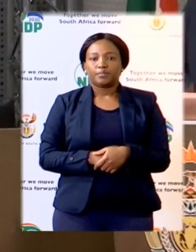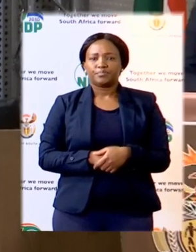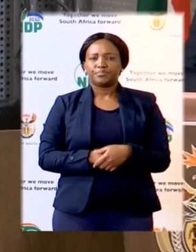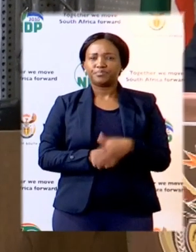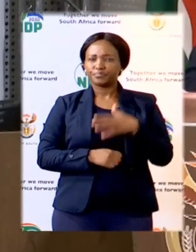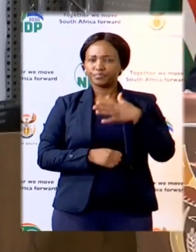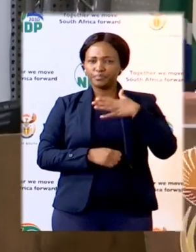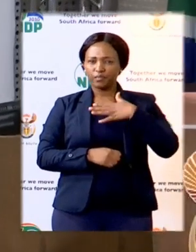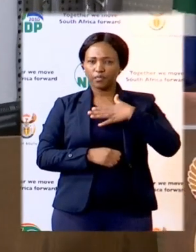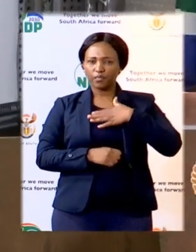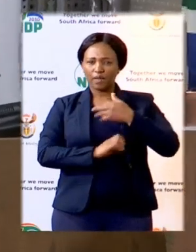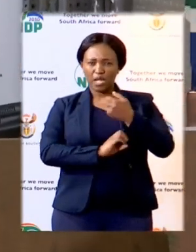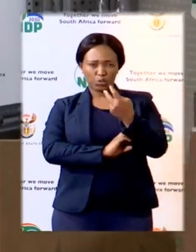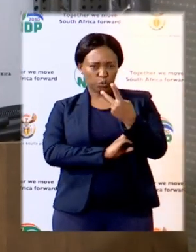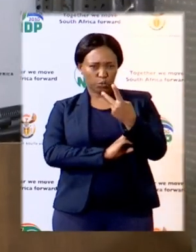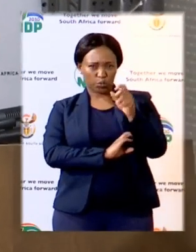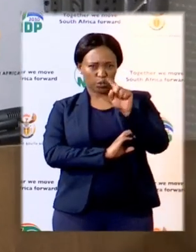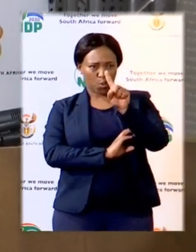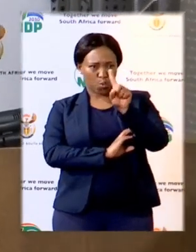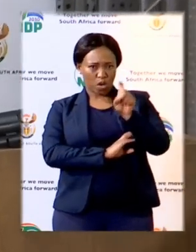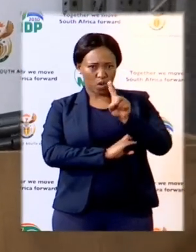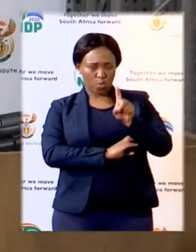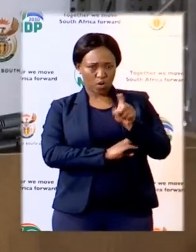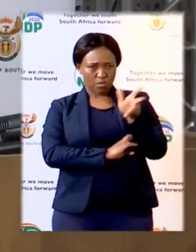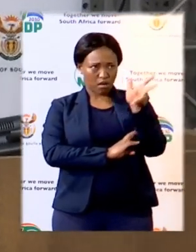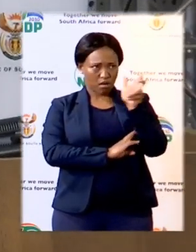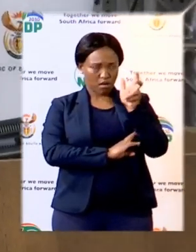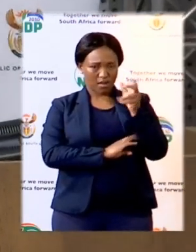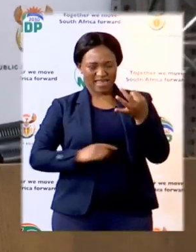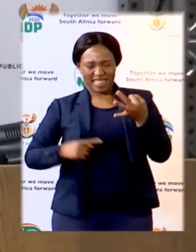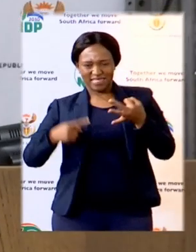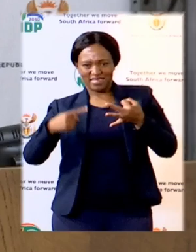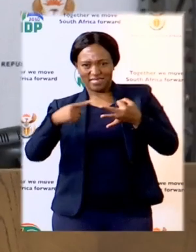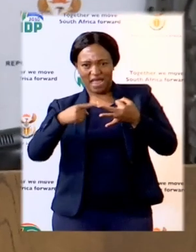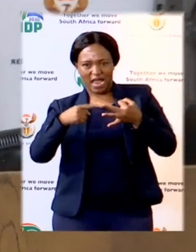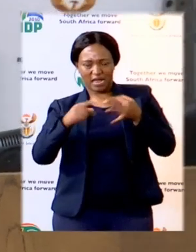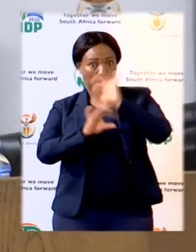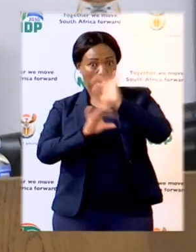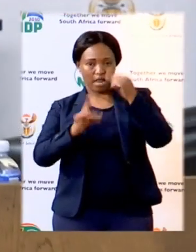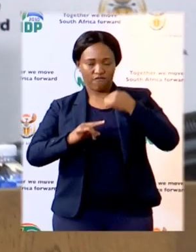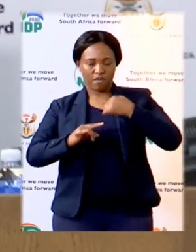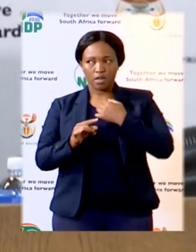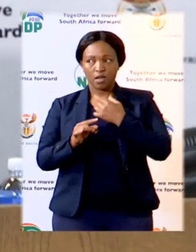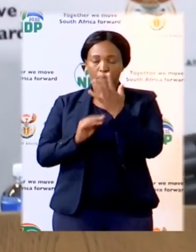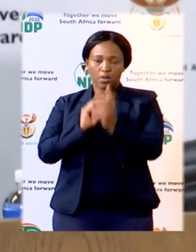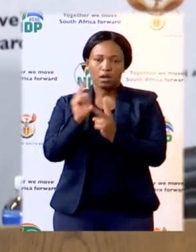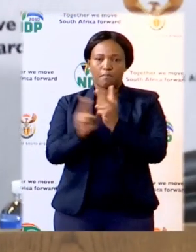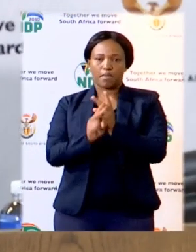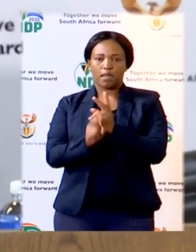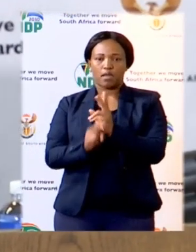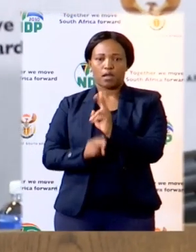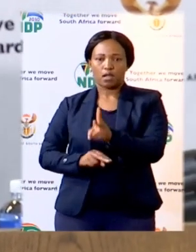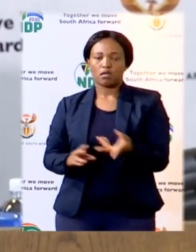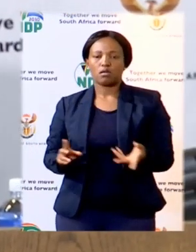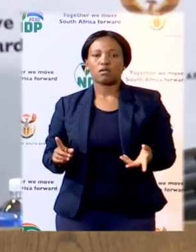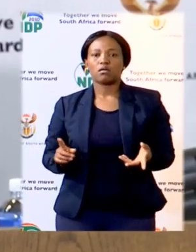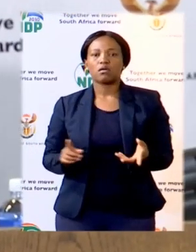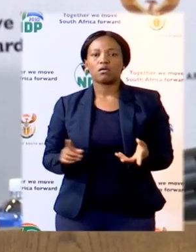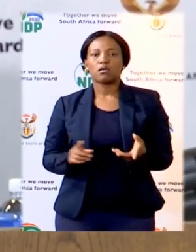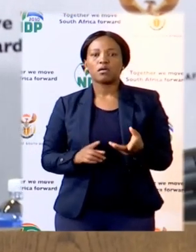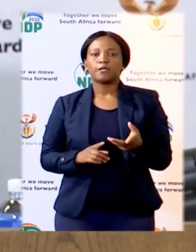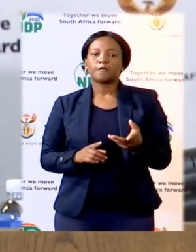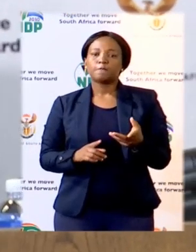two questions. I didn't catch the other question, but I think it's going to be repeated. There are several complaints from some